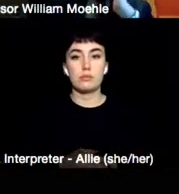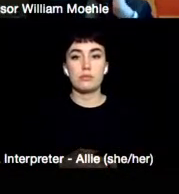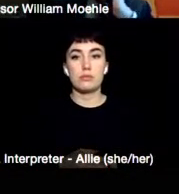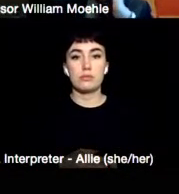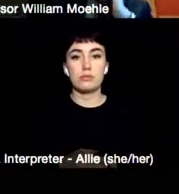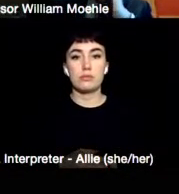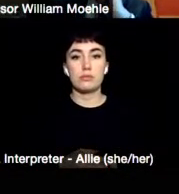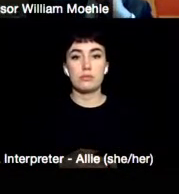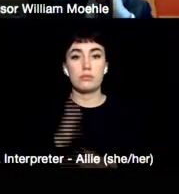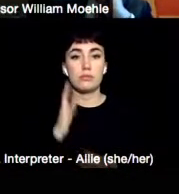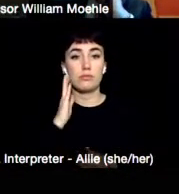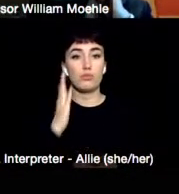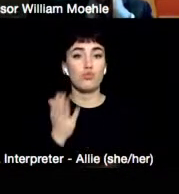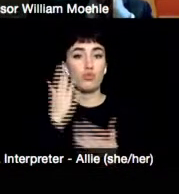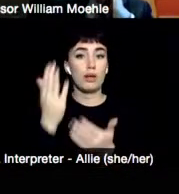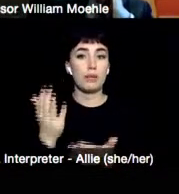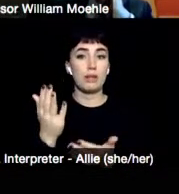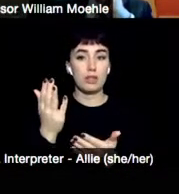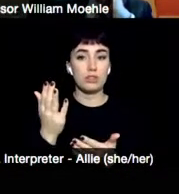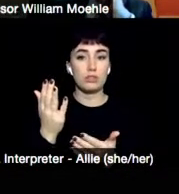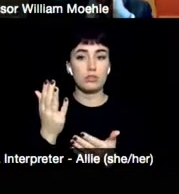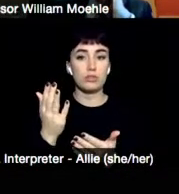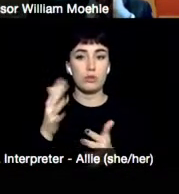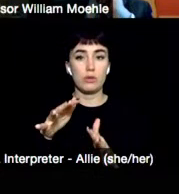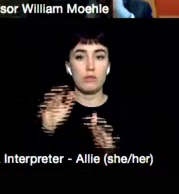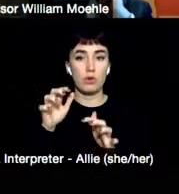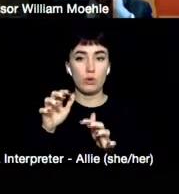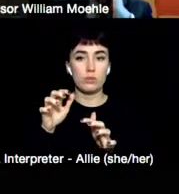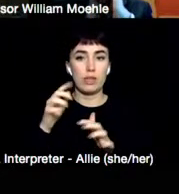a recommendation